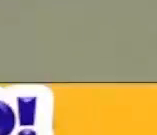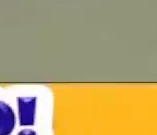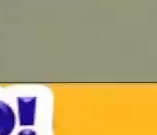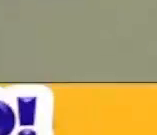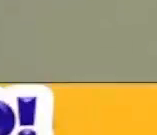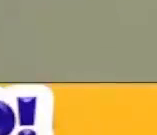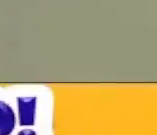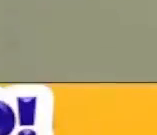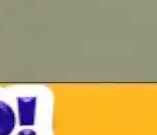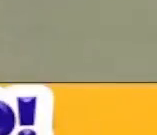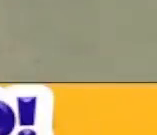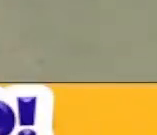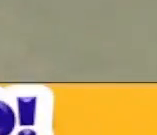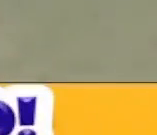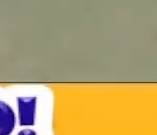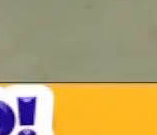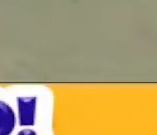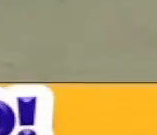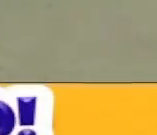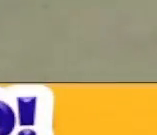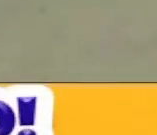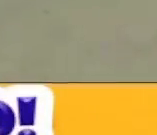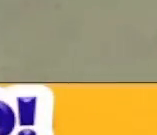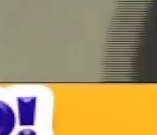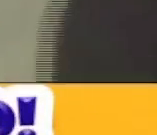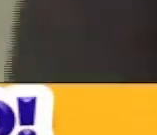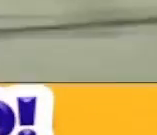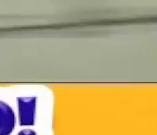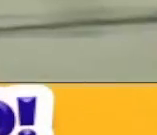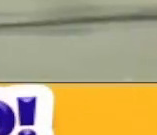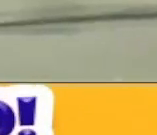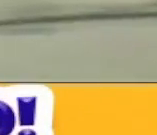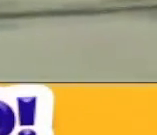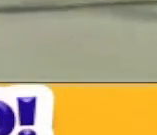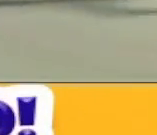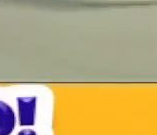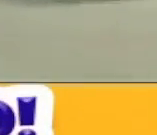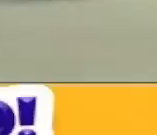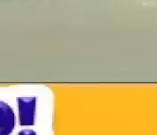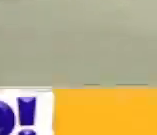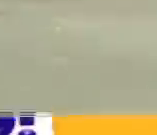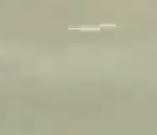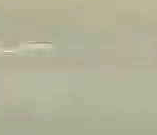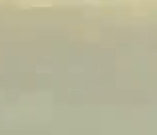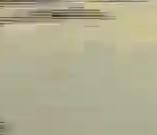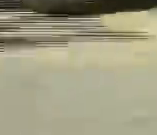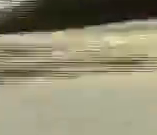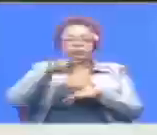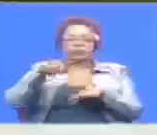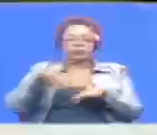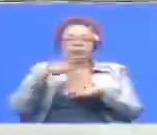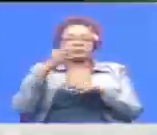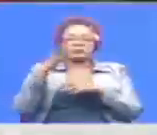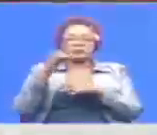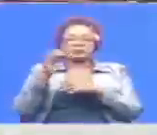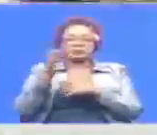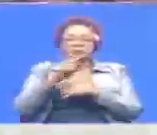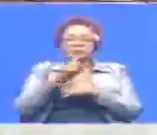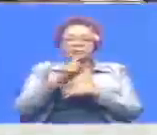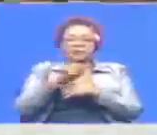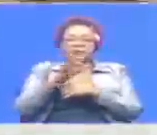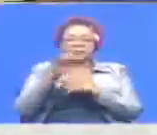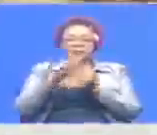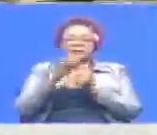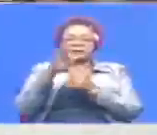hours, 29 minutes and 58 seconds ahead of Charlene Torotich, who came in second in 2 hours, 30 minutes and